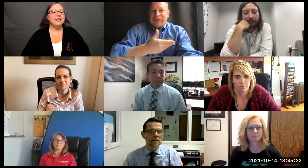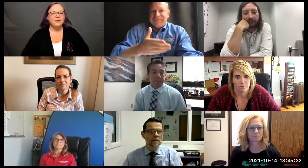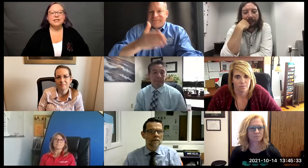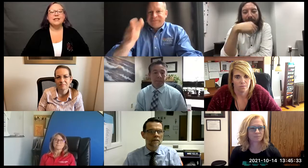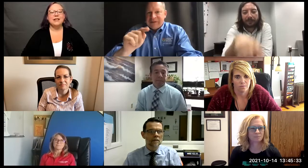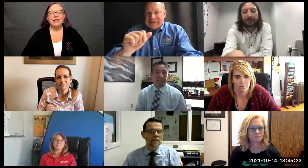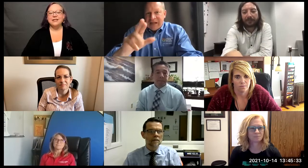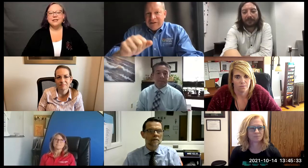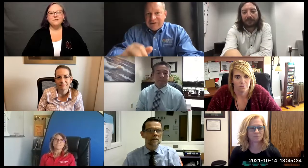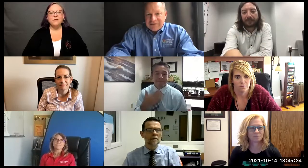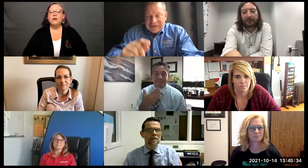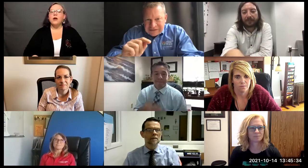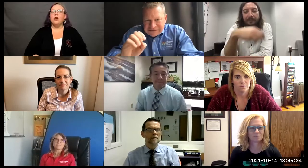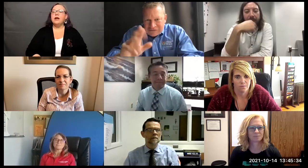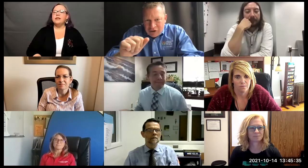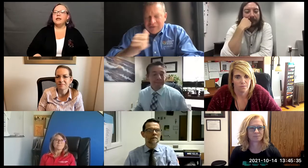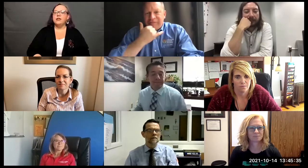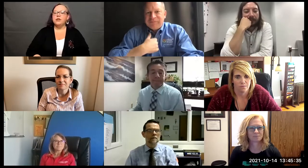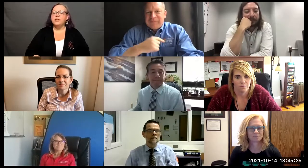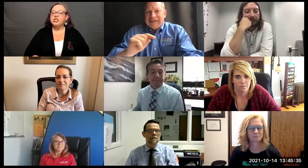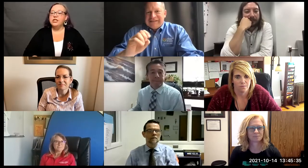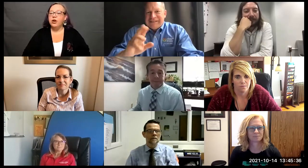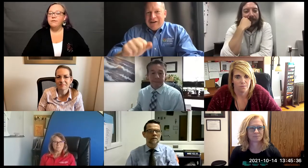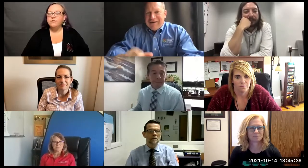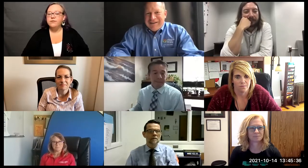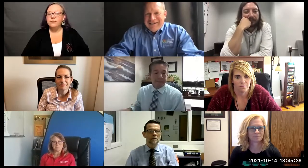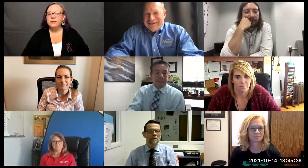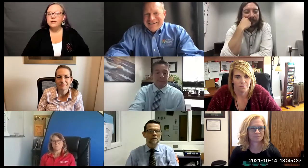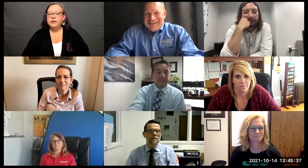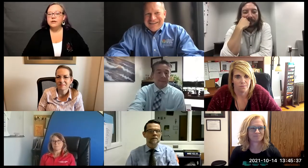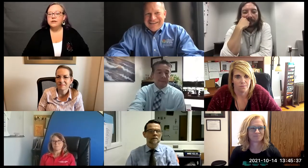data assessments and analysis. All right, thank you so much, Tara.